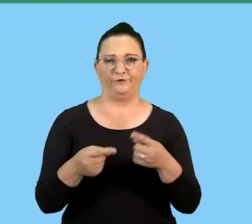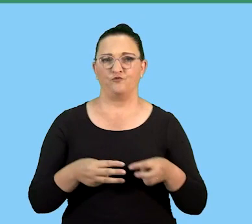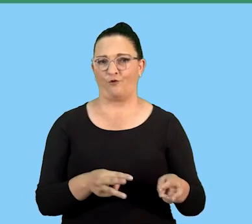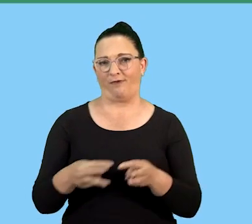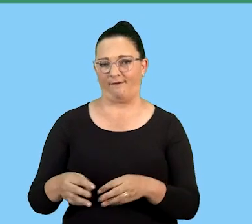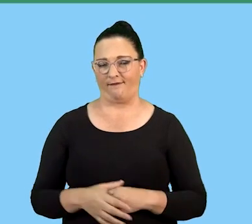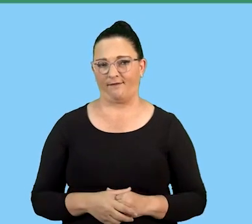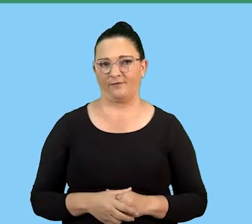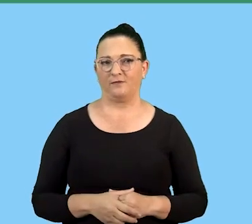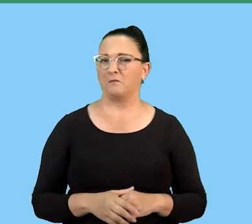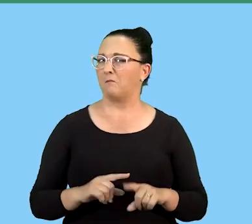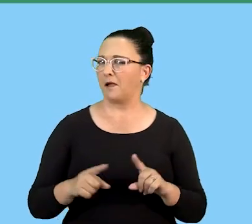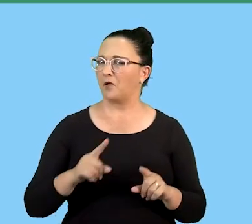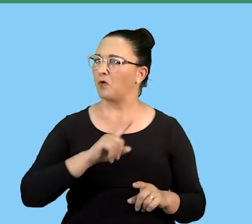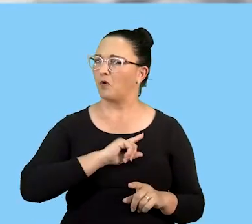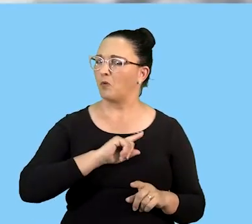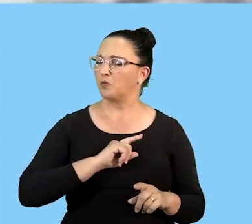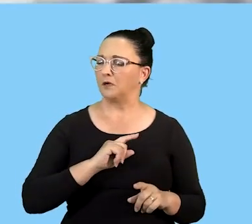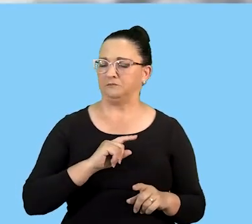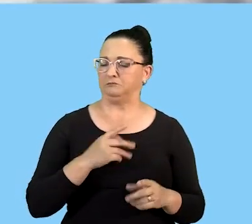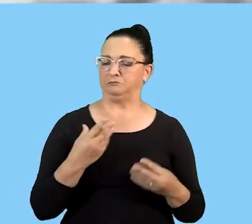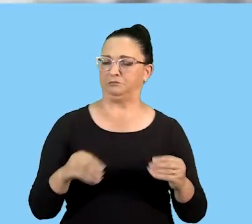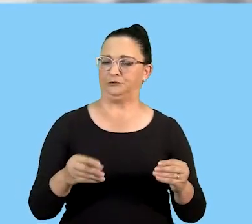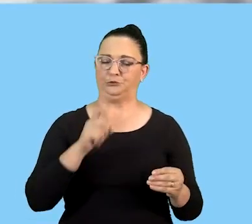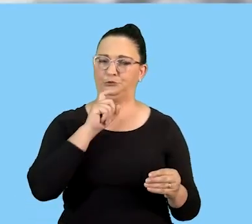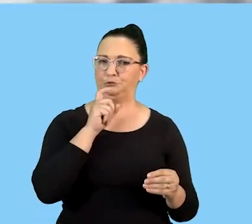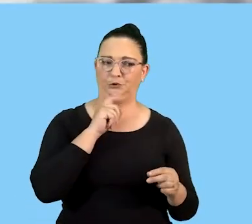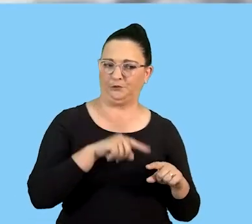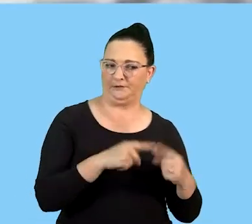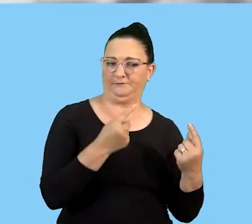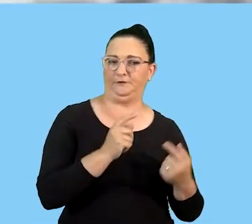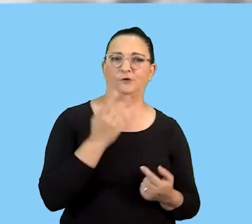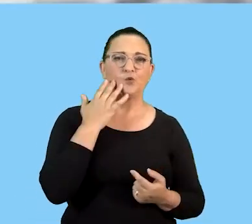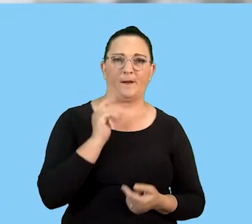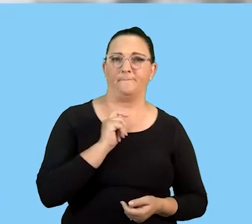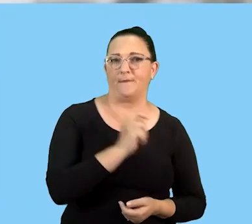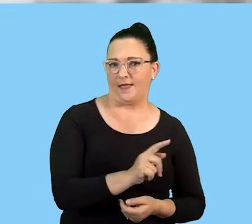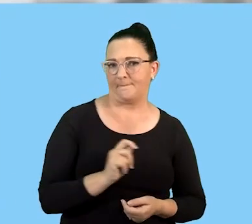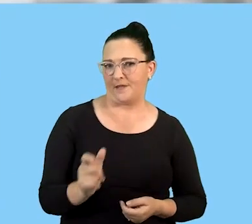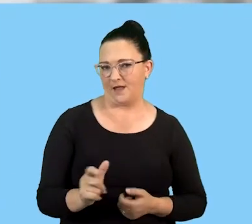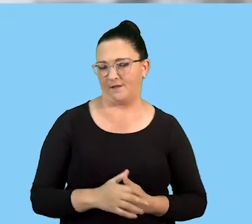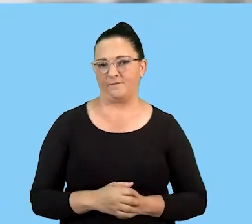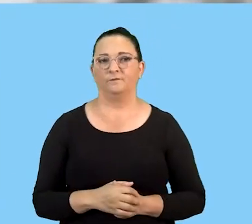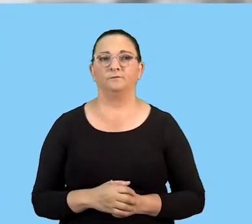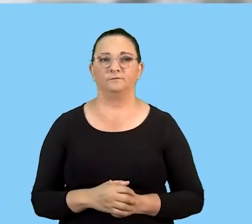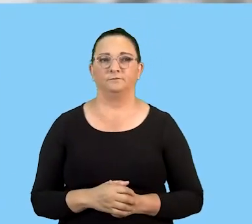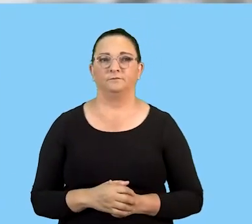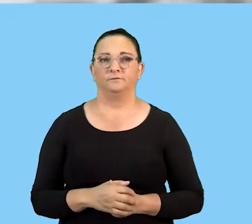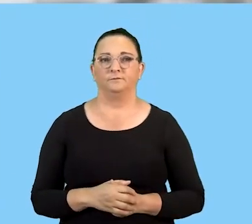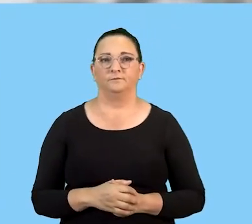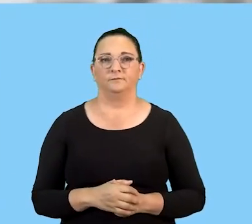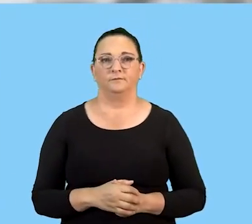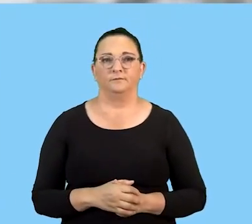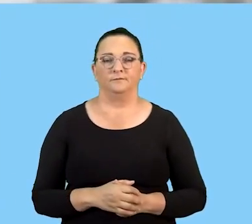And we will find out why it is that businesses use these different methods when they are paying their employees. So we call